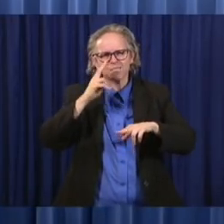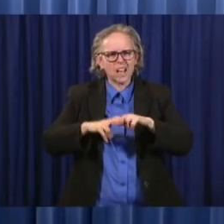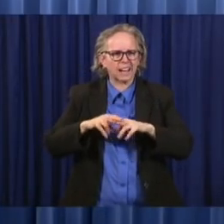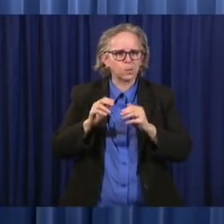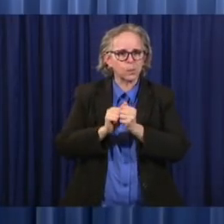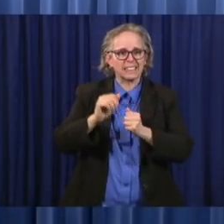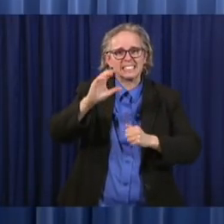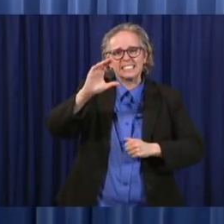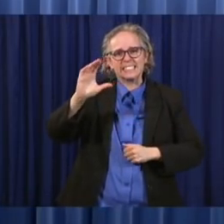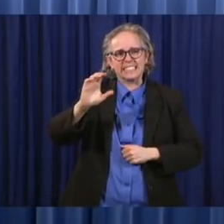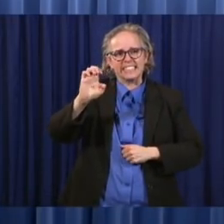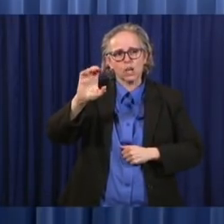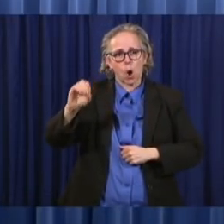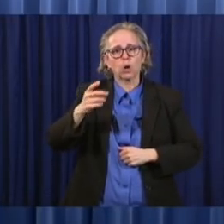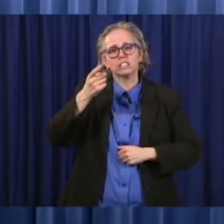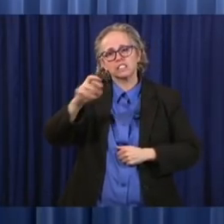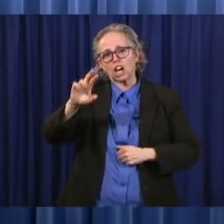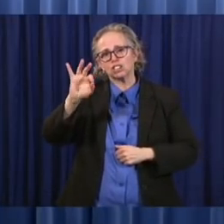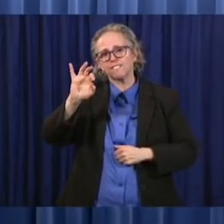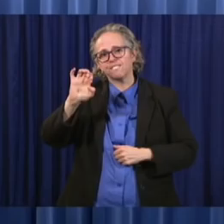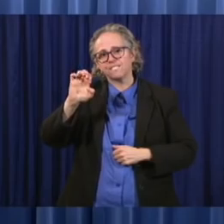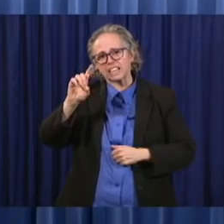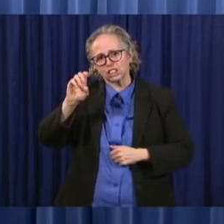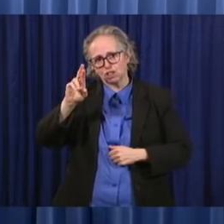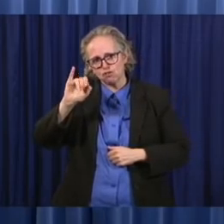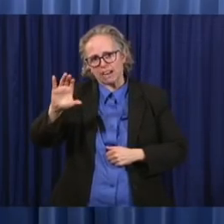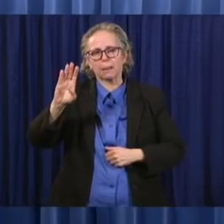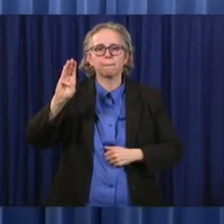Dr. Frederick Bertley.